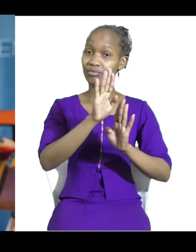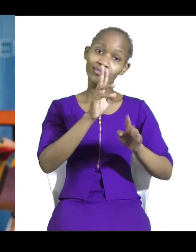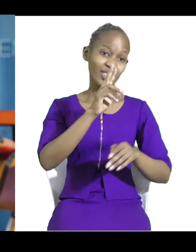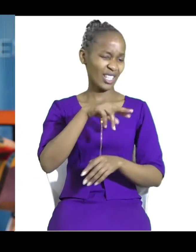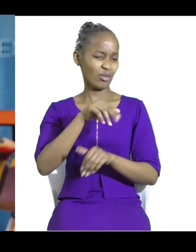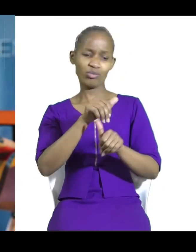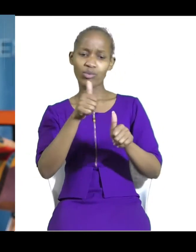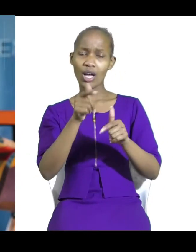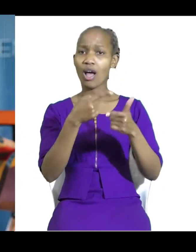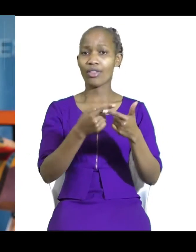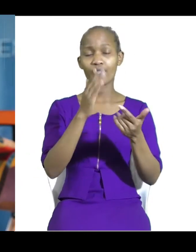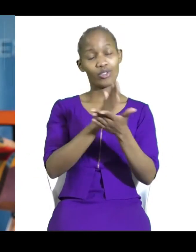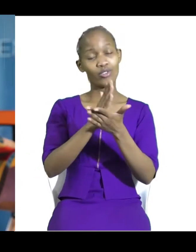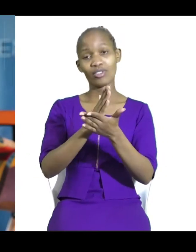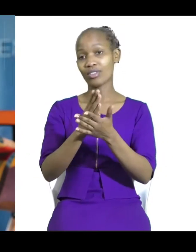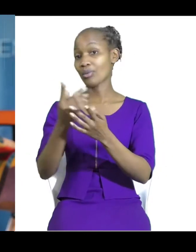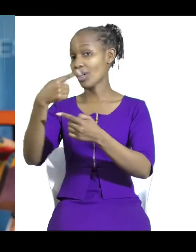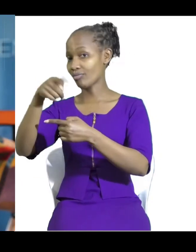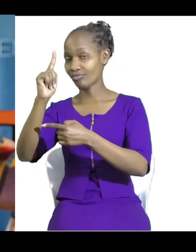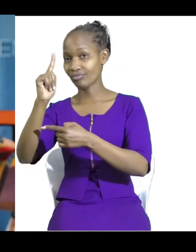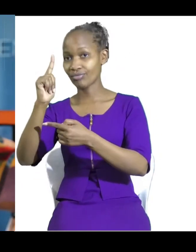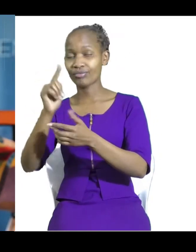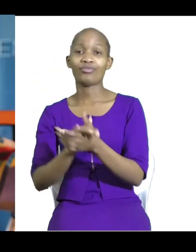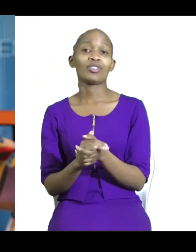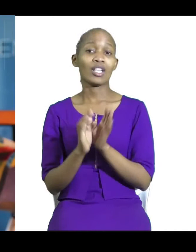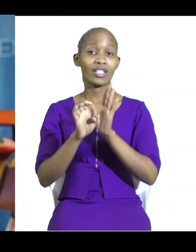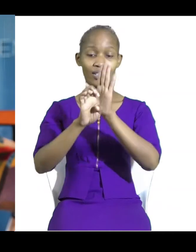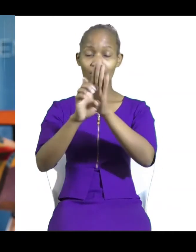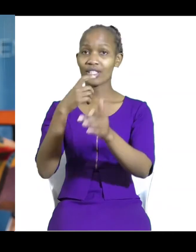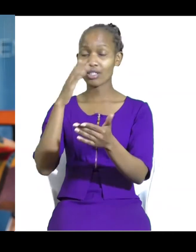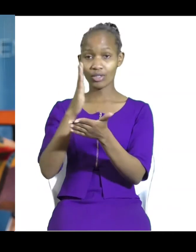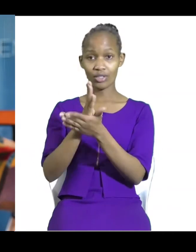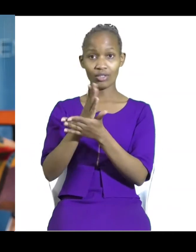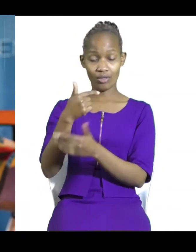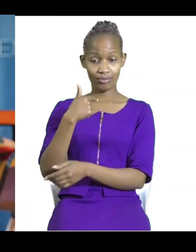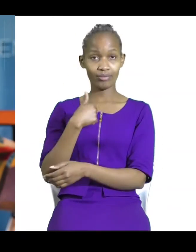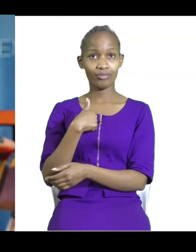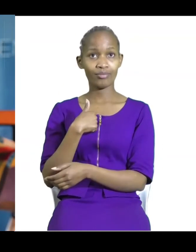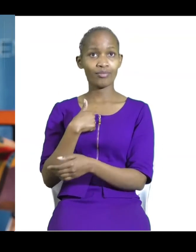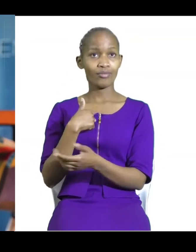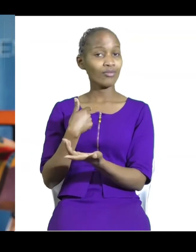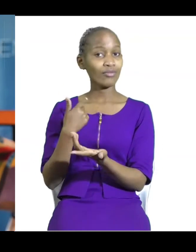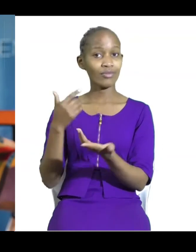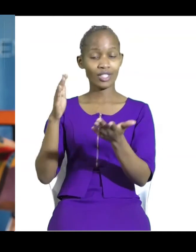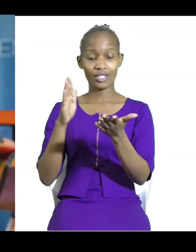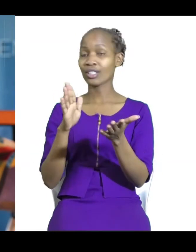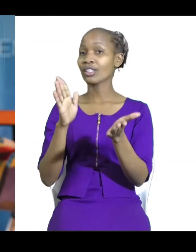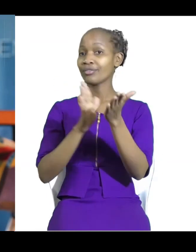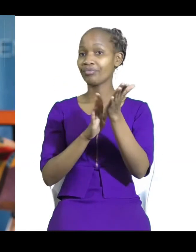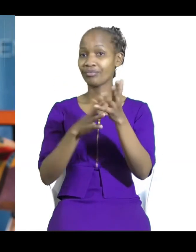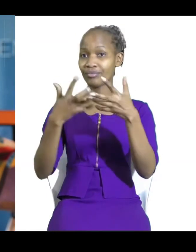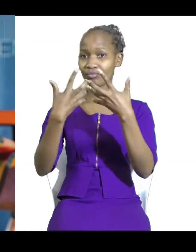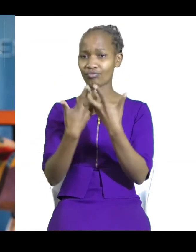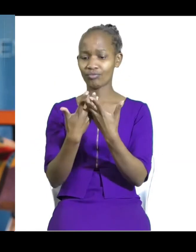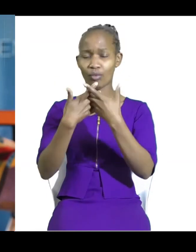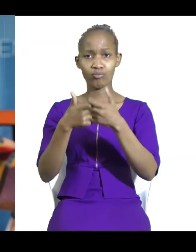right, then it will just automatically come in. Like I will say that I'm commending so much our engineers